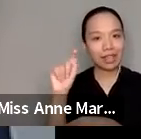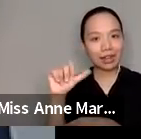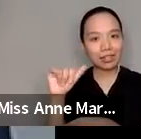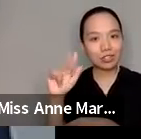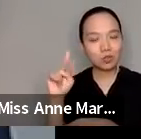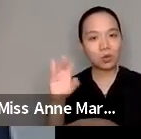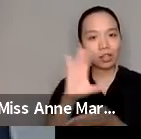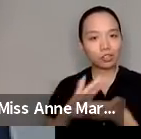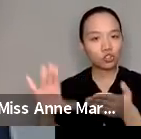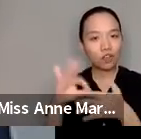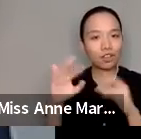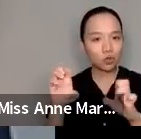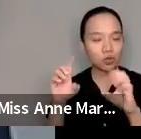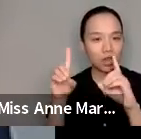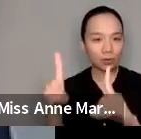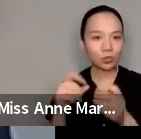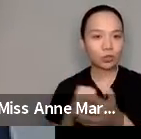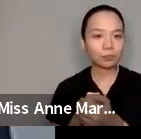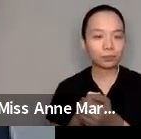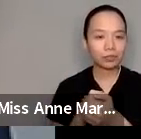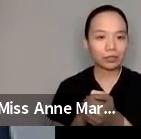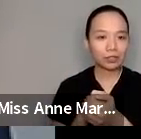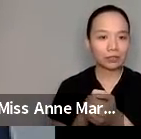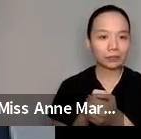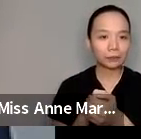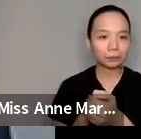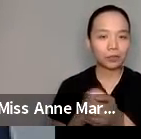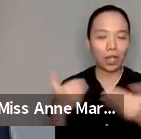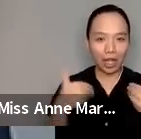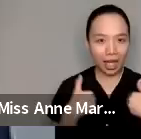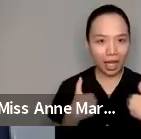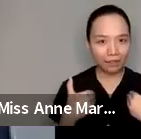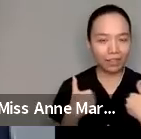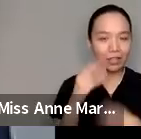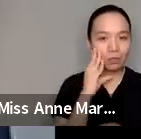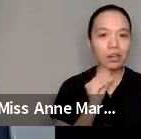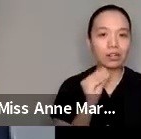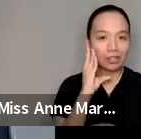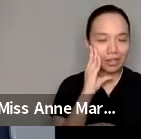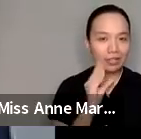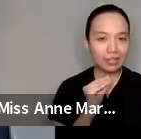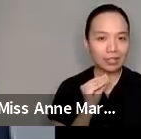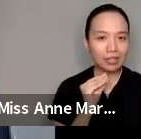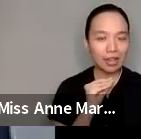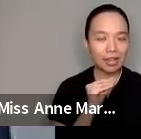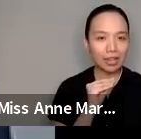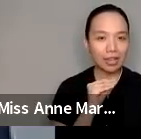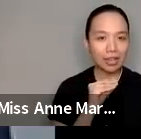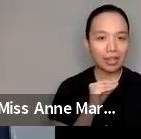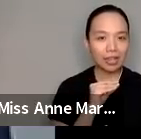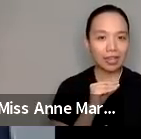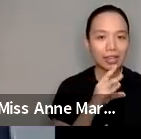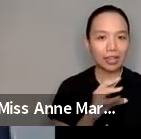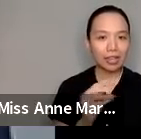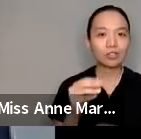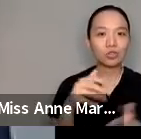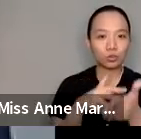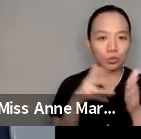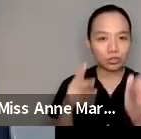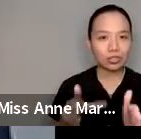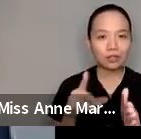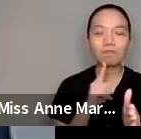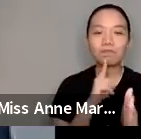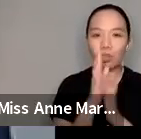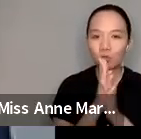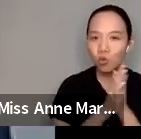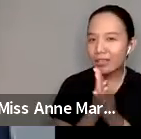It is such an interesting opportunity to have such an experience in that the students are enthusiastic